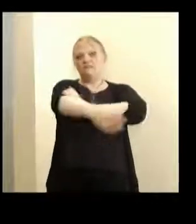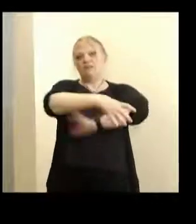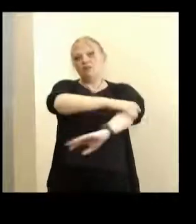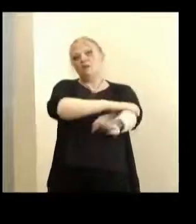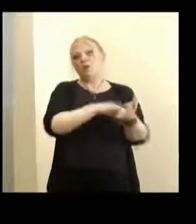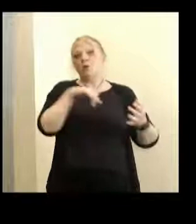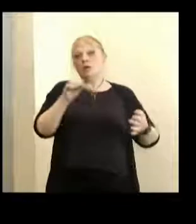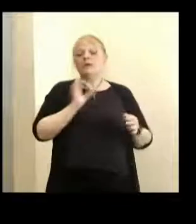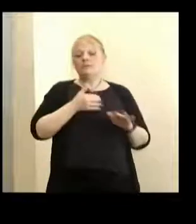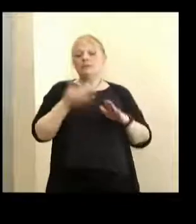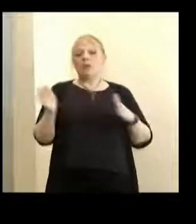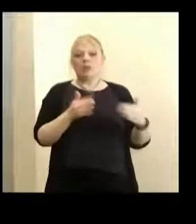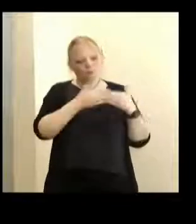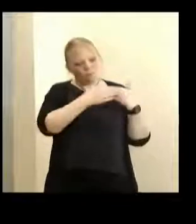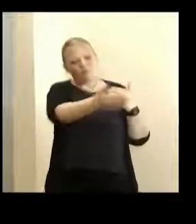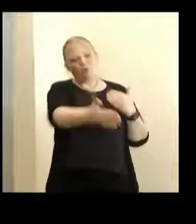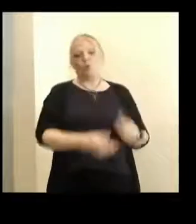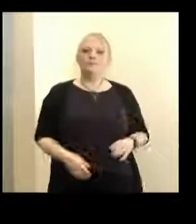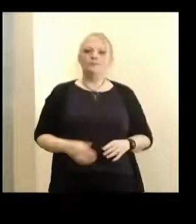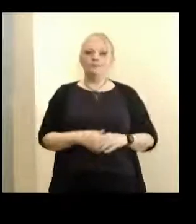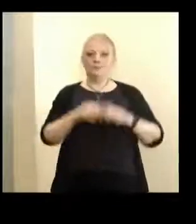our plan moving forward.